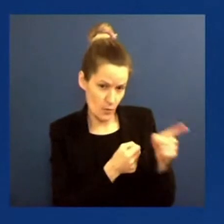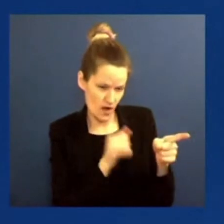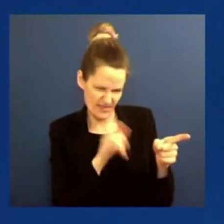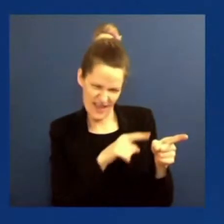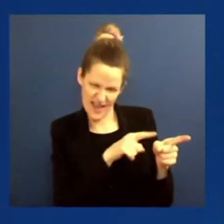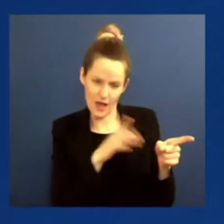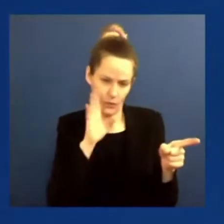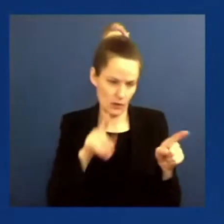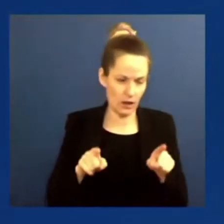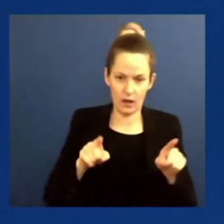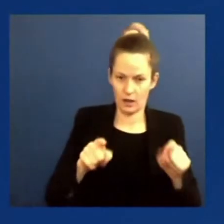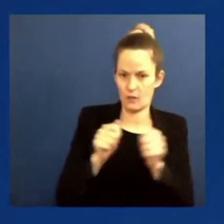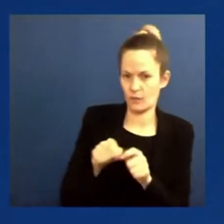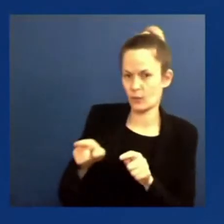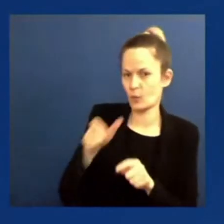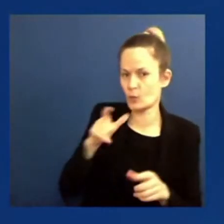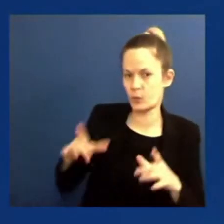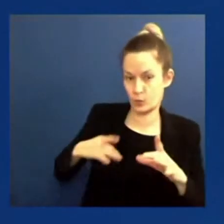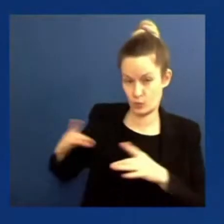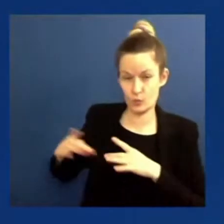Let's go to Meg Torrell at CNBC.